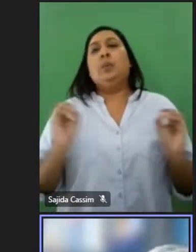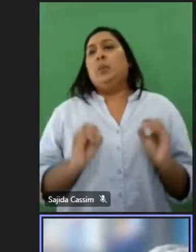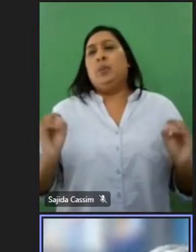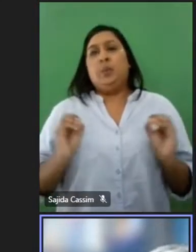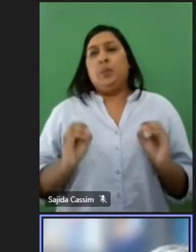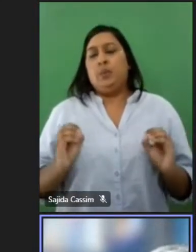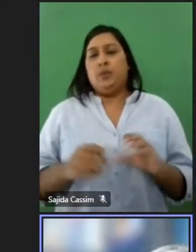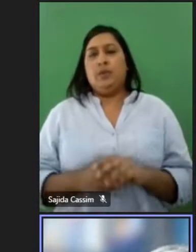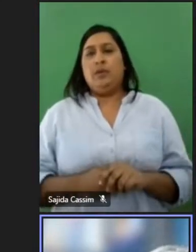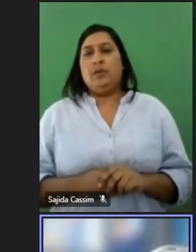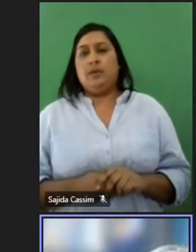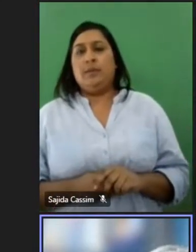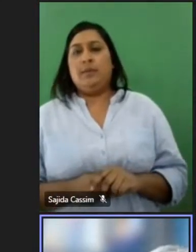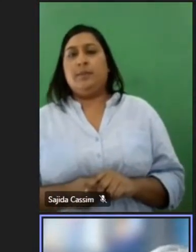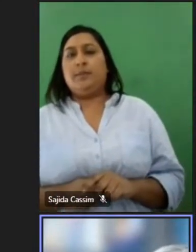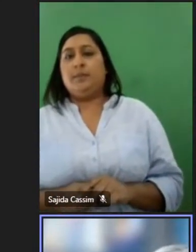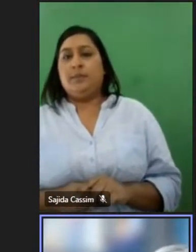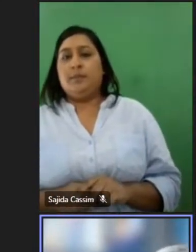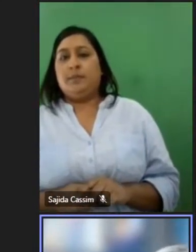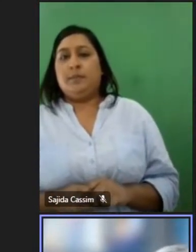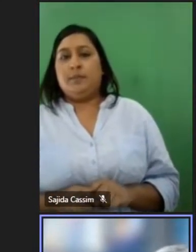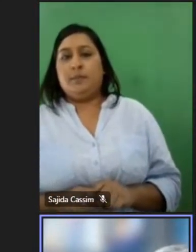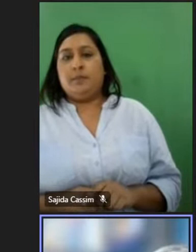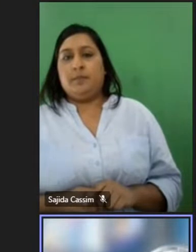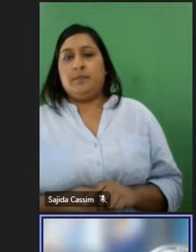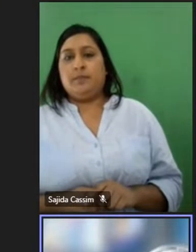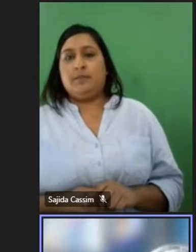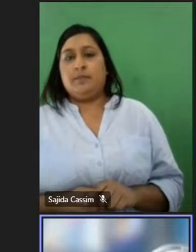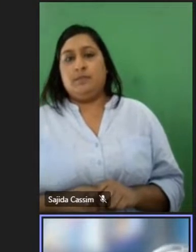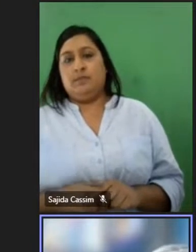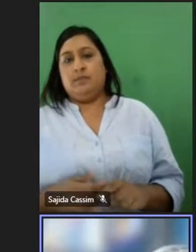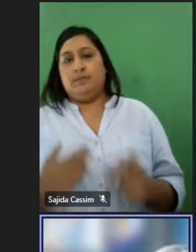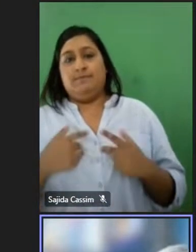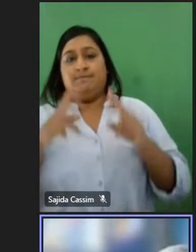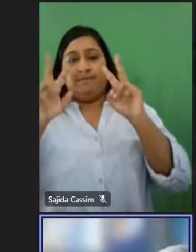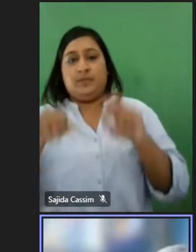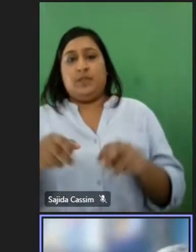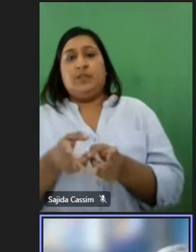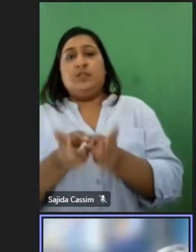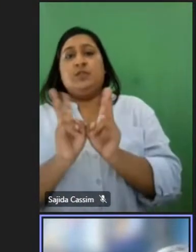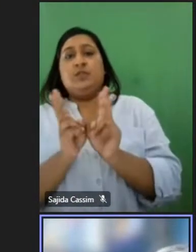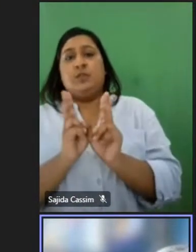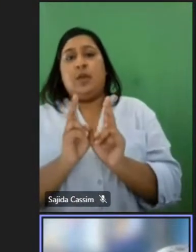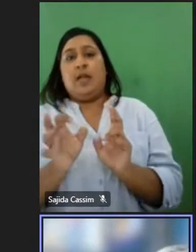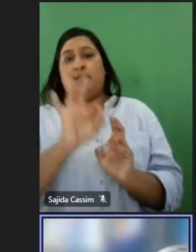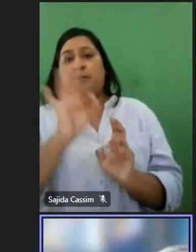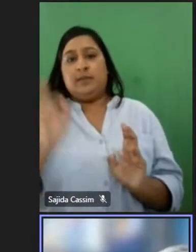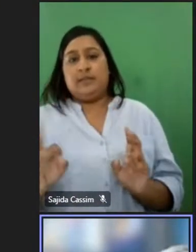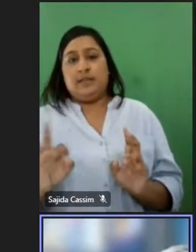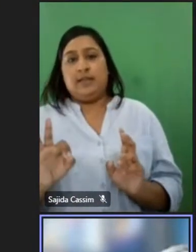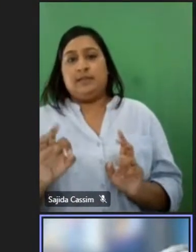Only 12% in the entire sample reported having none of these problems that we listed here.